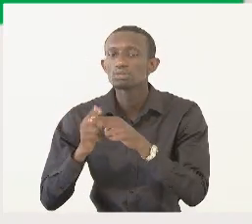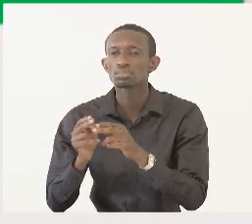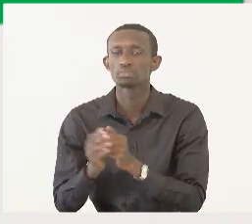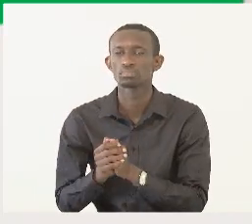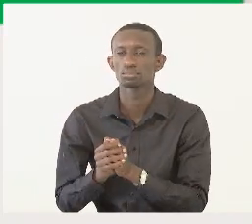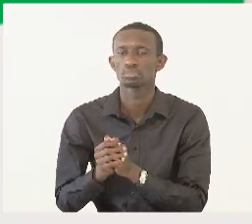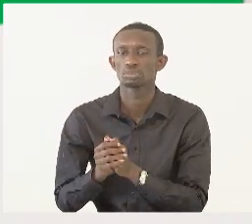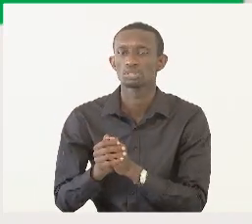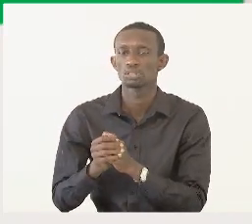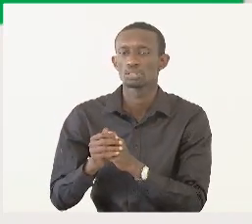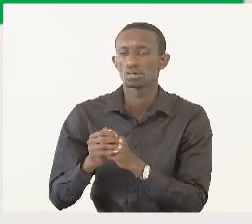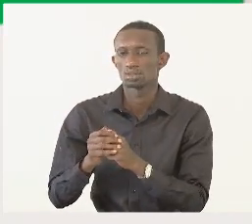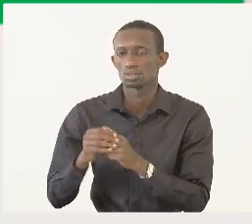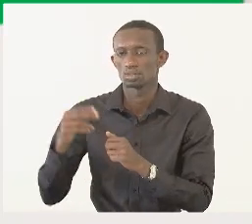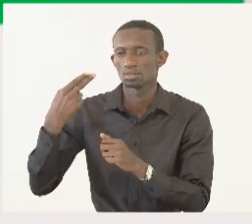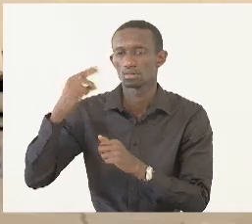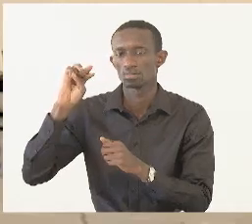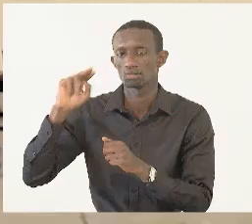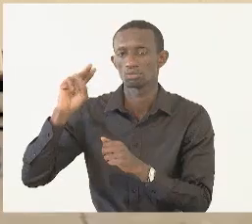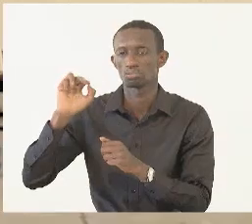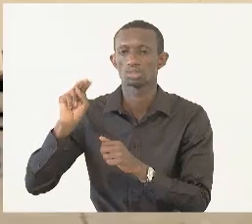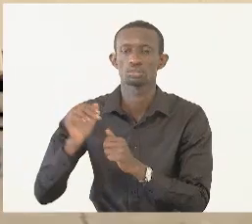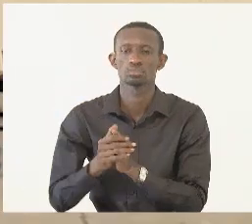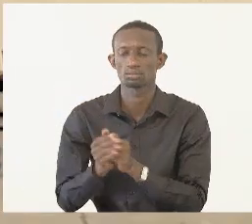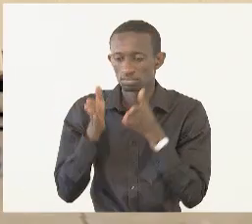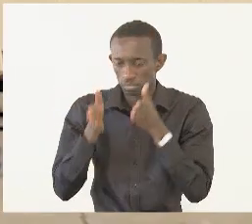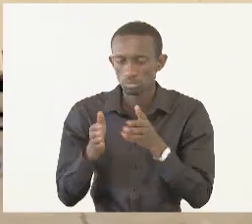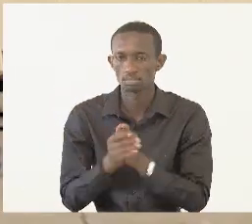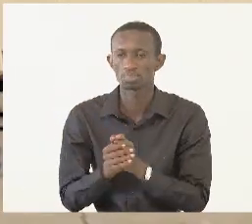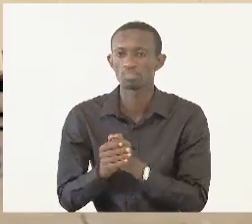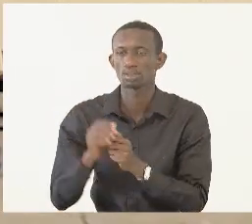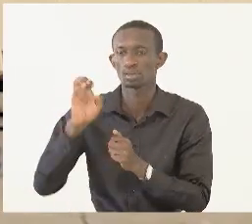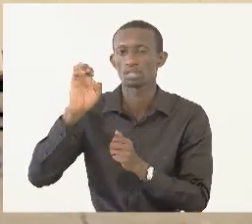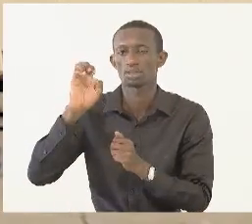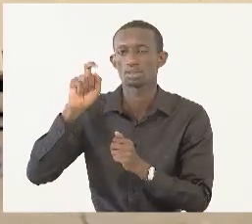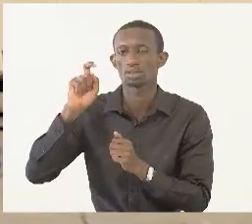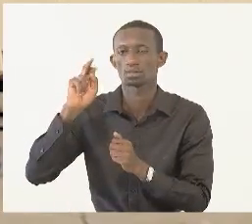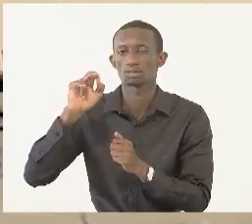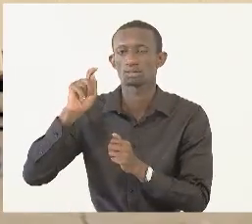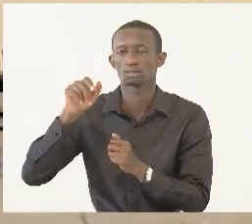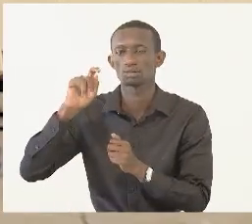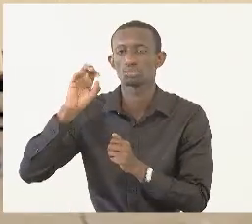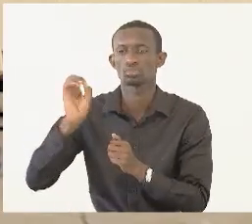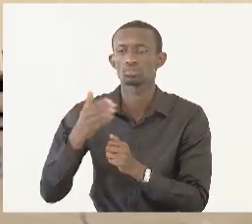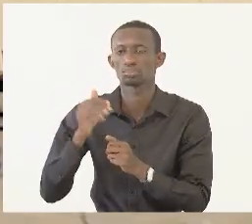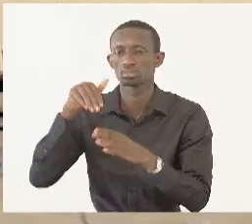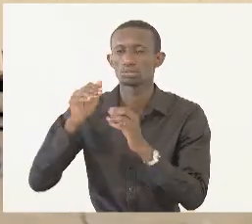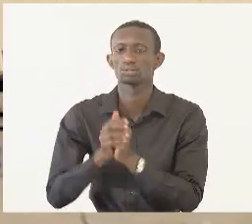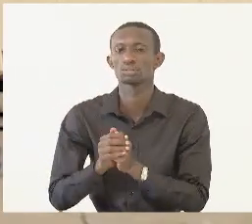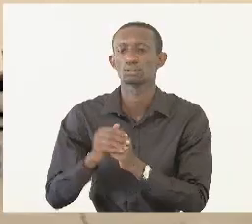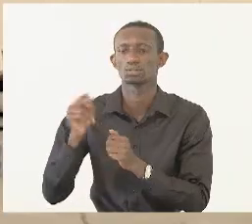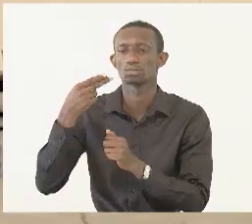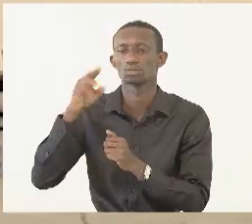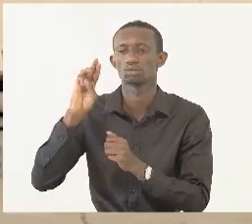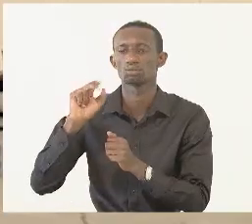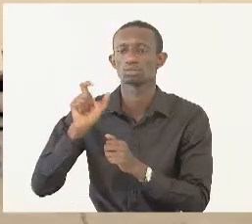we're going to talk about excretion in human. So, students, I think you can get